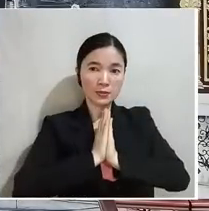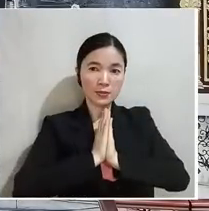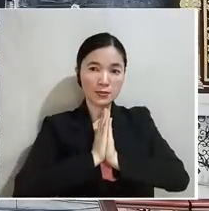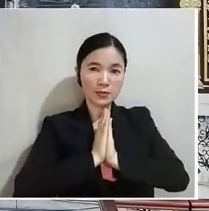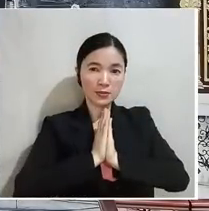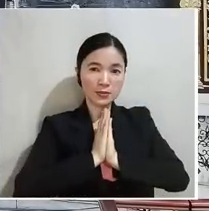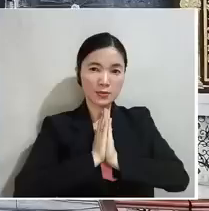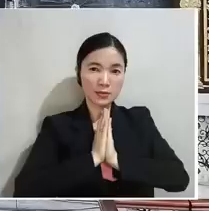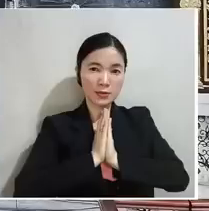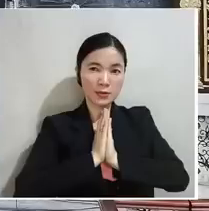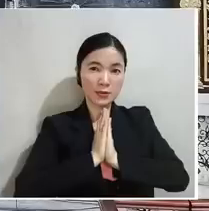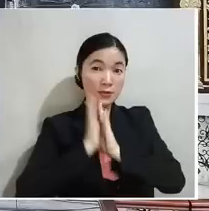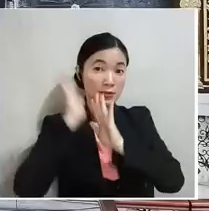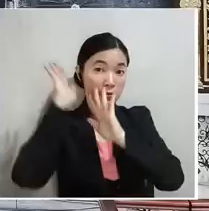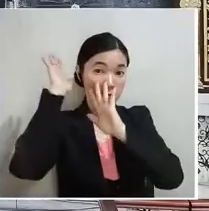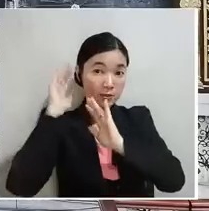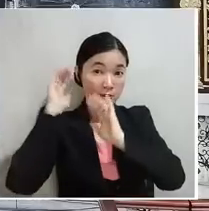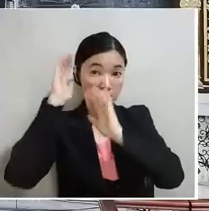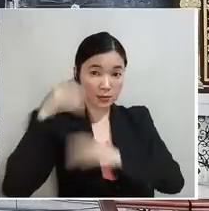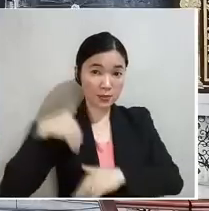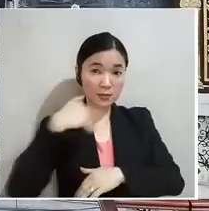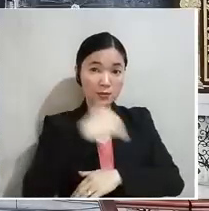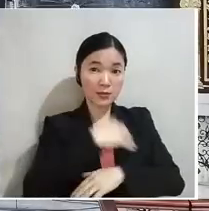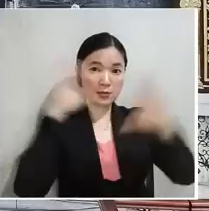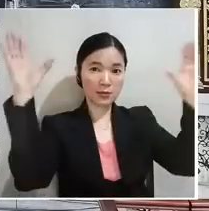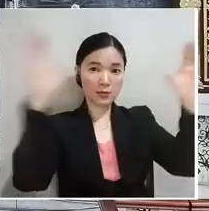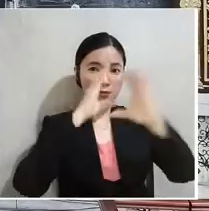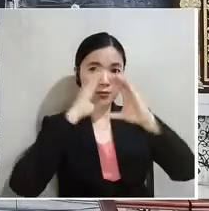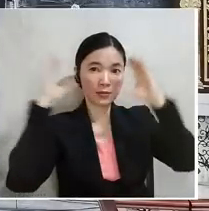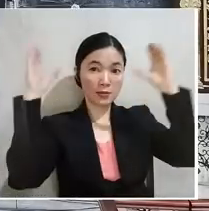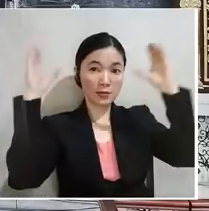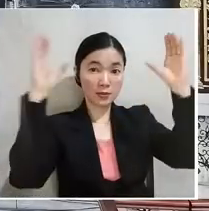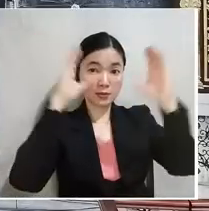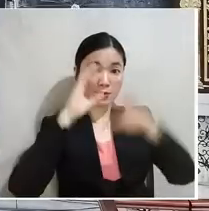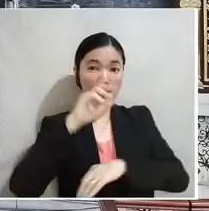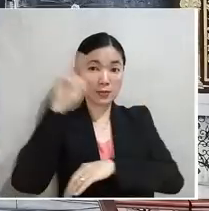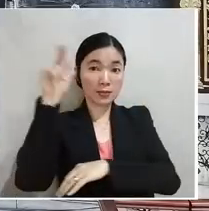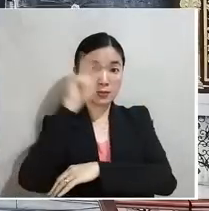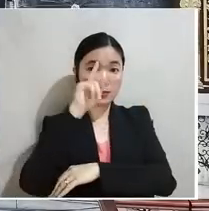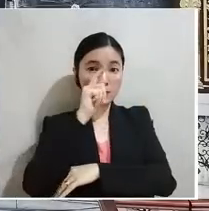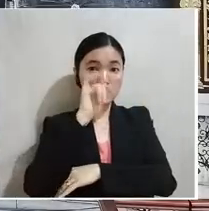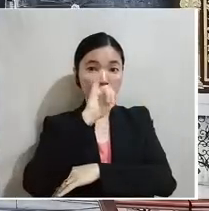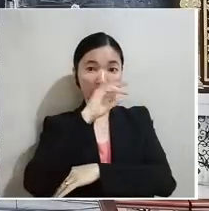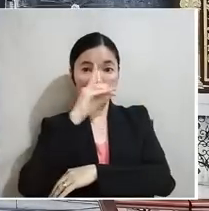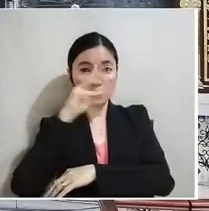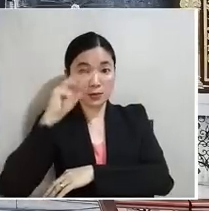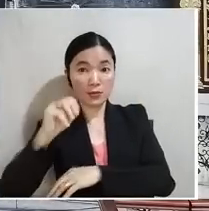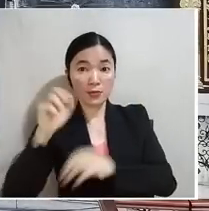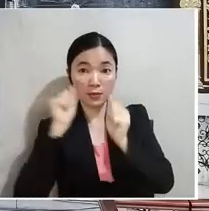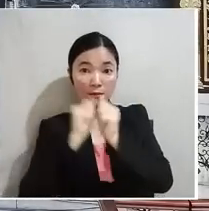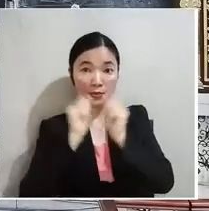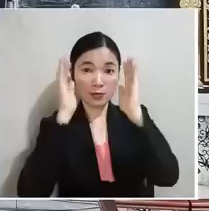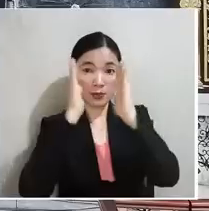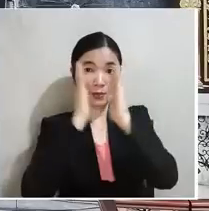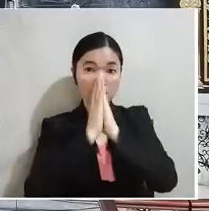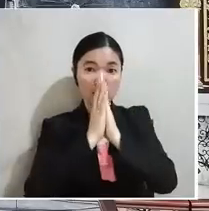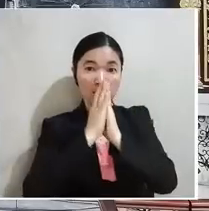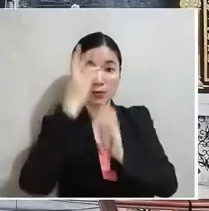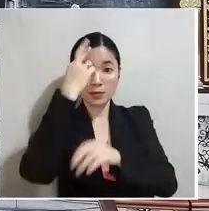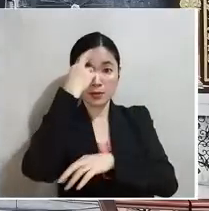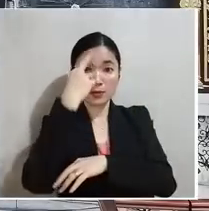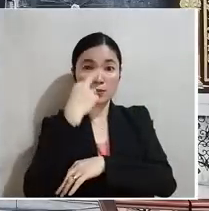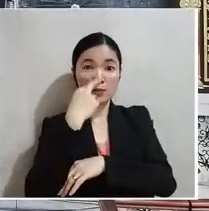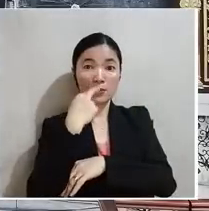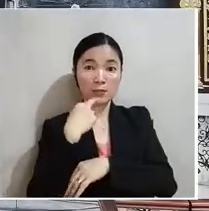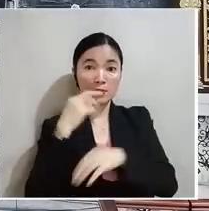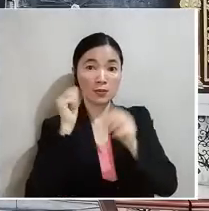May we celebrate the Paschal Triduum immersed in prayer and recollection, and with minds